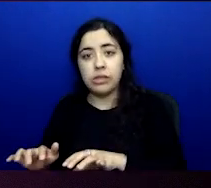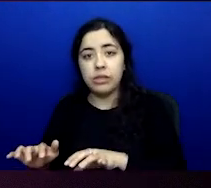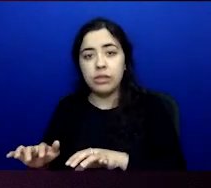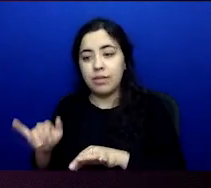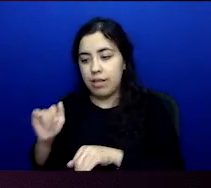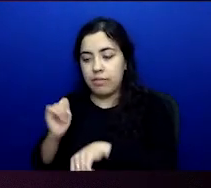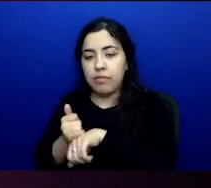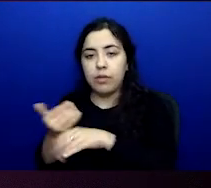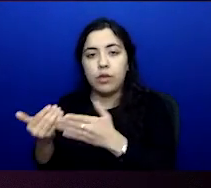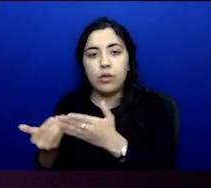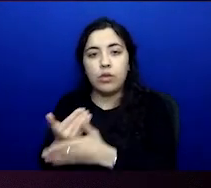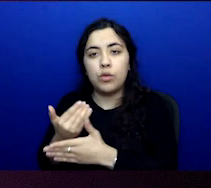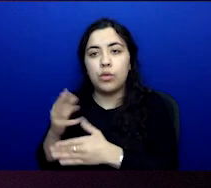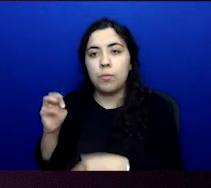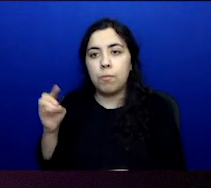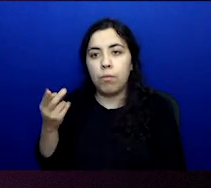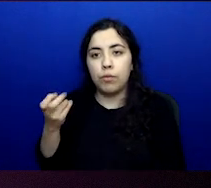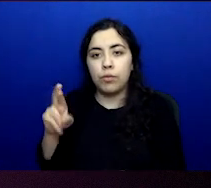in that node